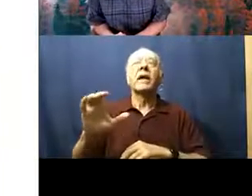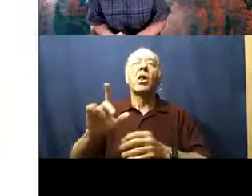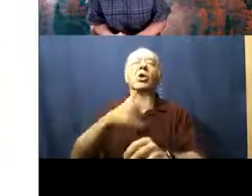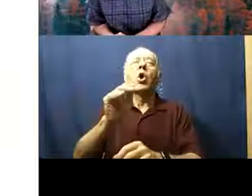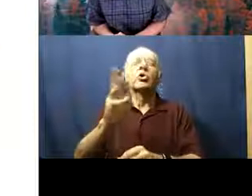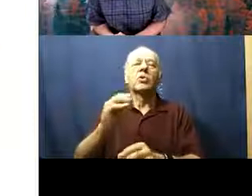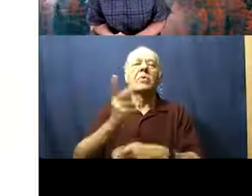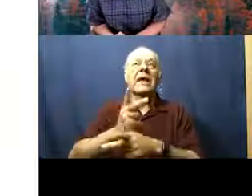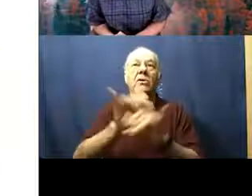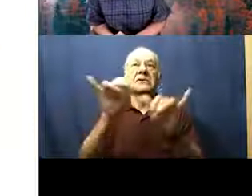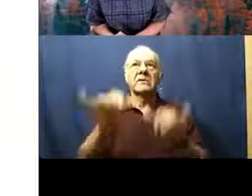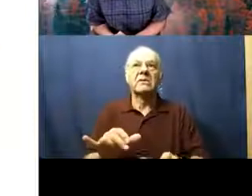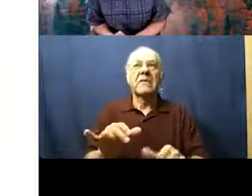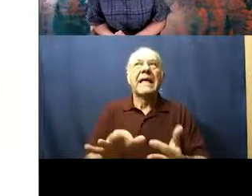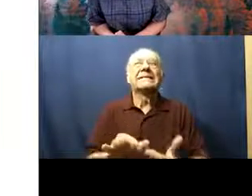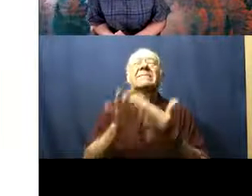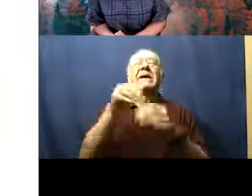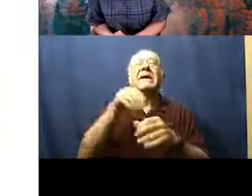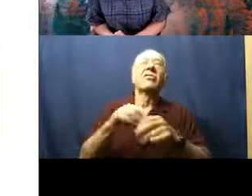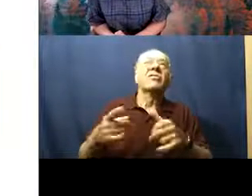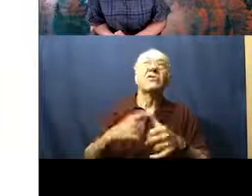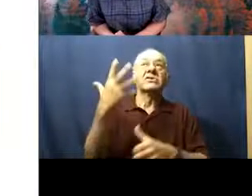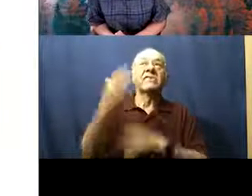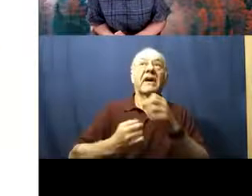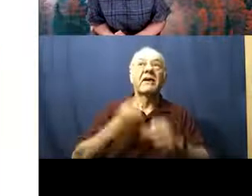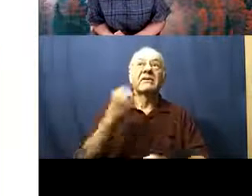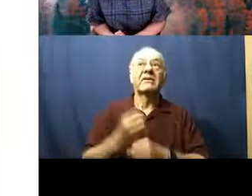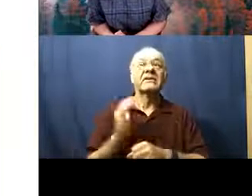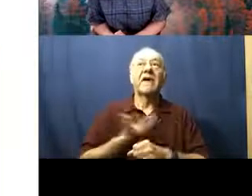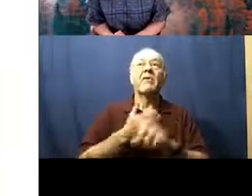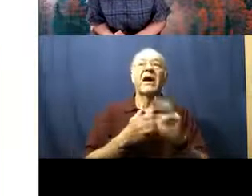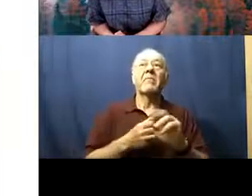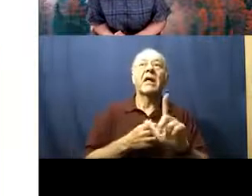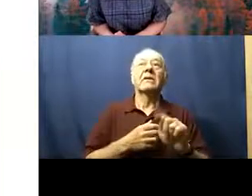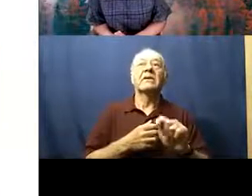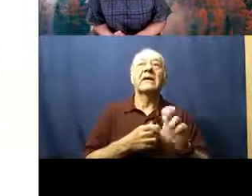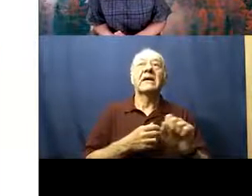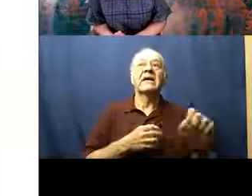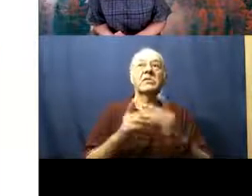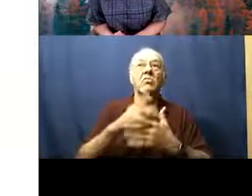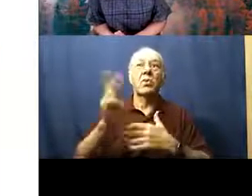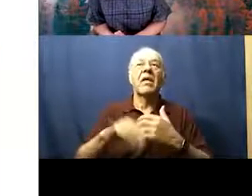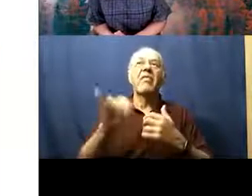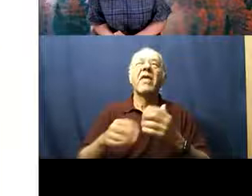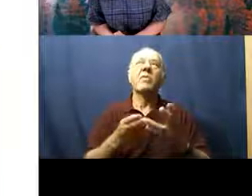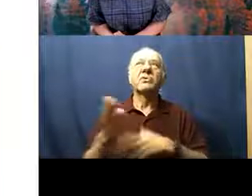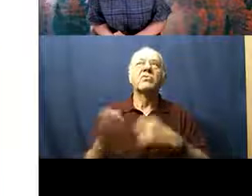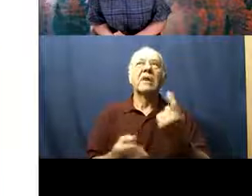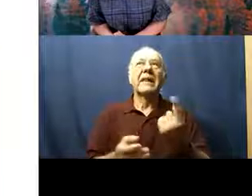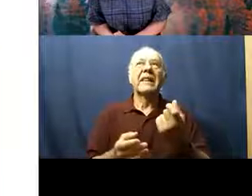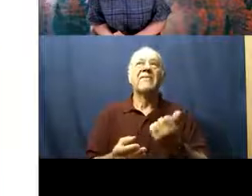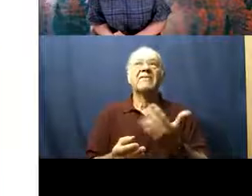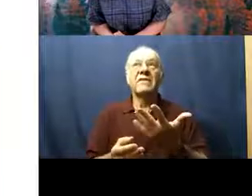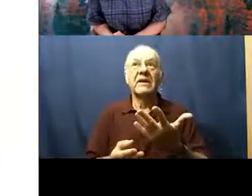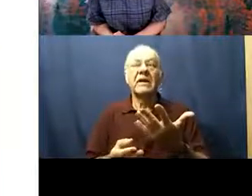think notably in the first 5 years of our MTSS program, which happens through the 1115,